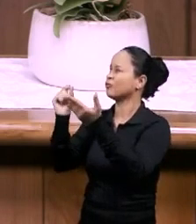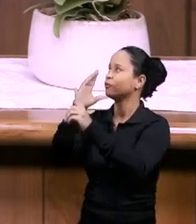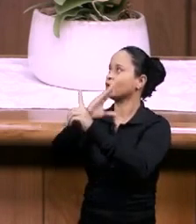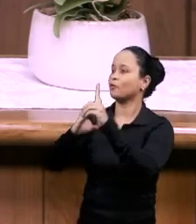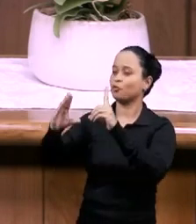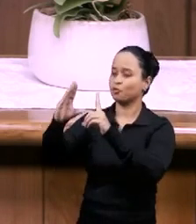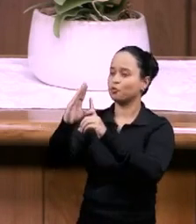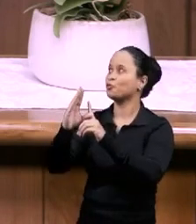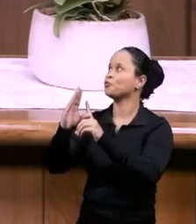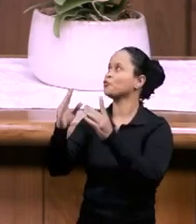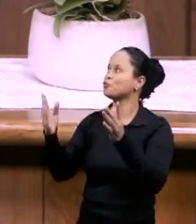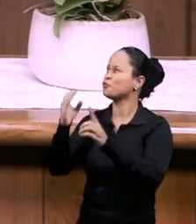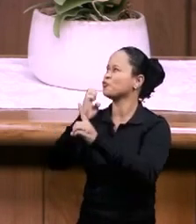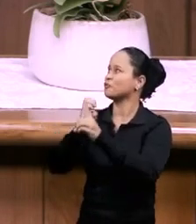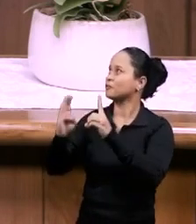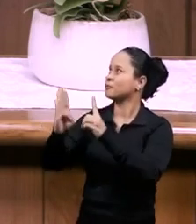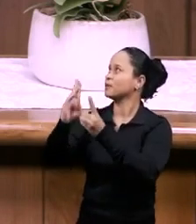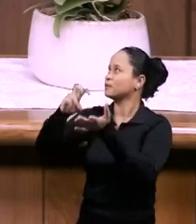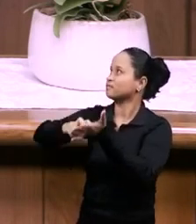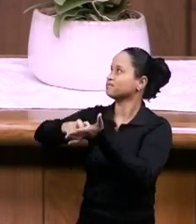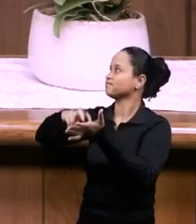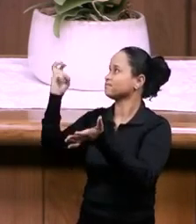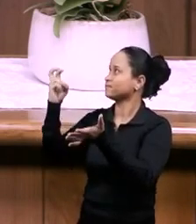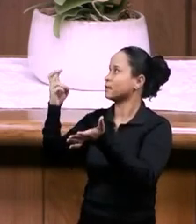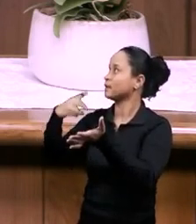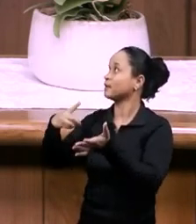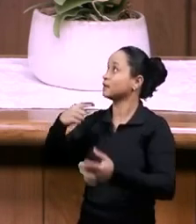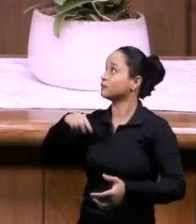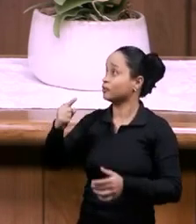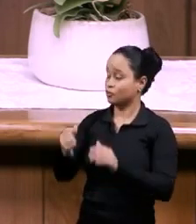the service this morning, and with it, our praise, our worship,